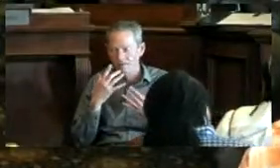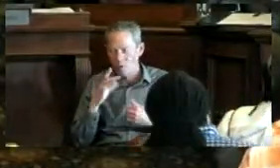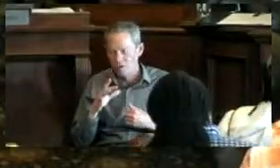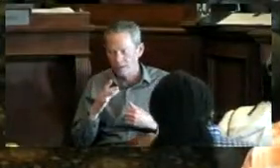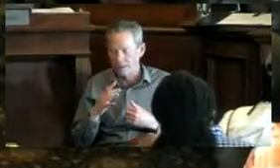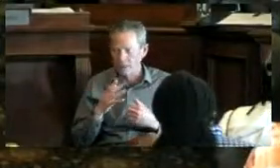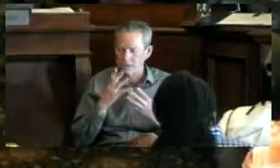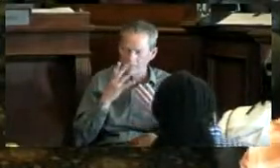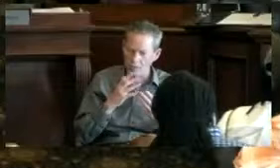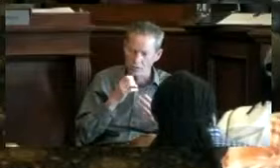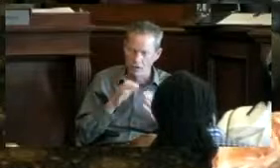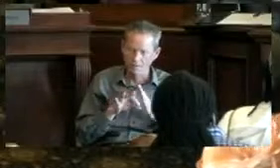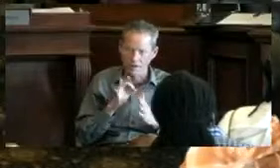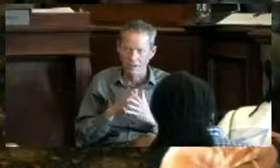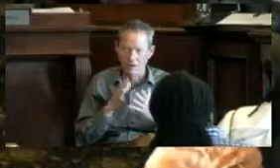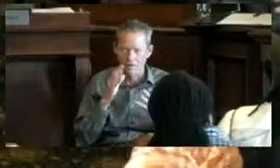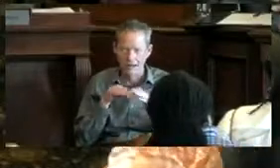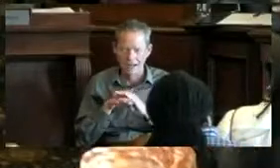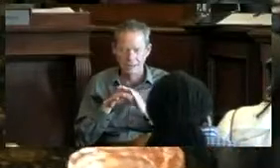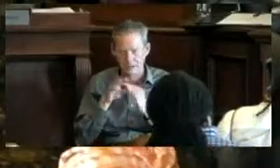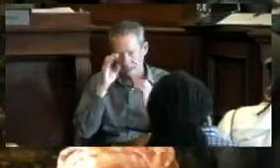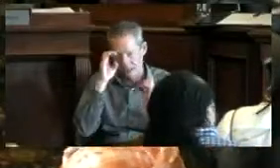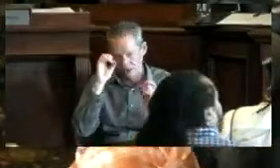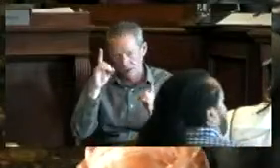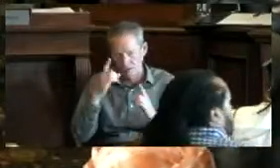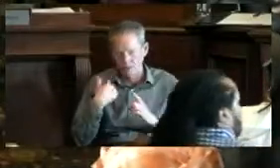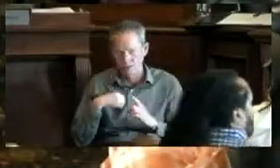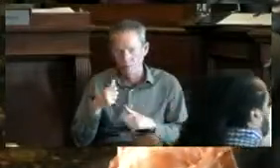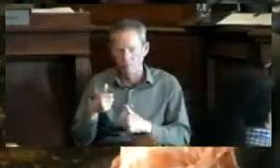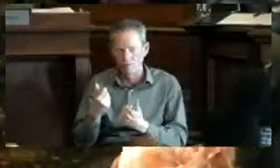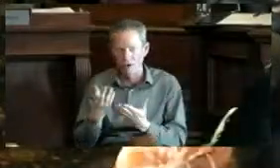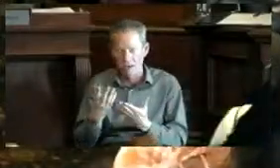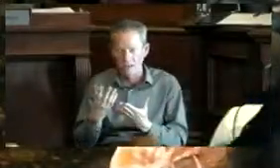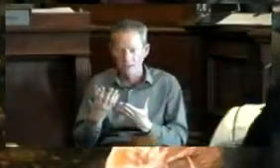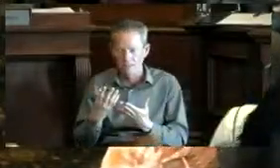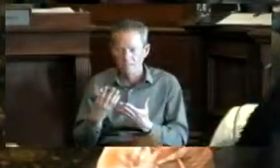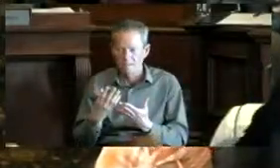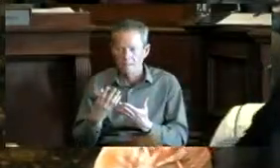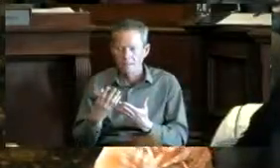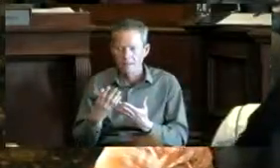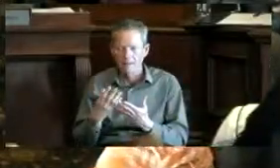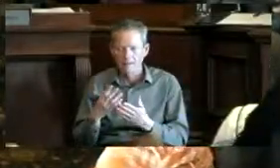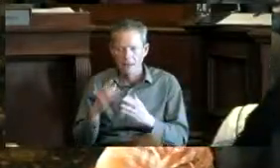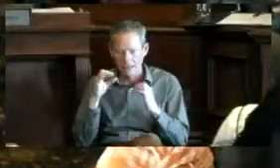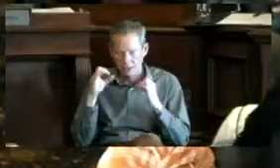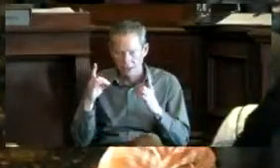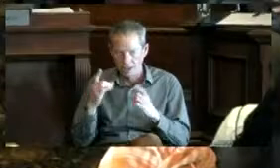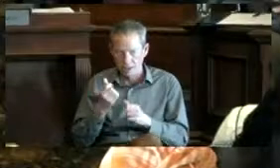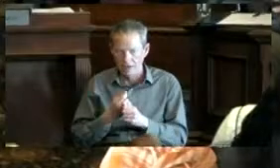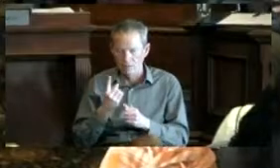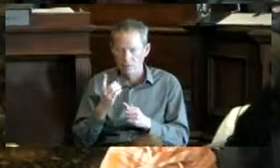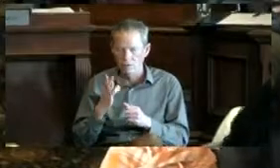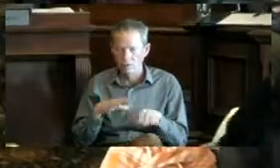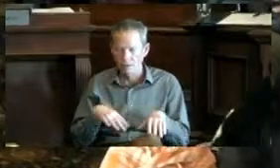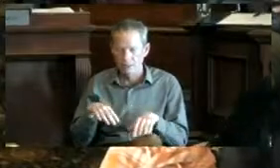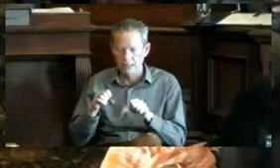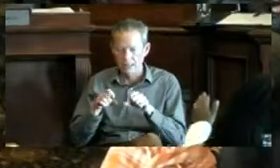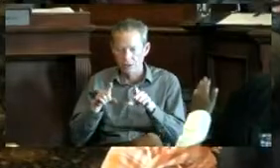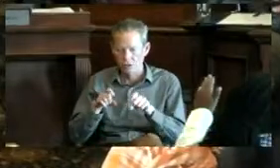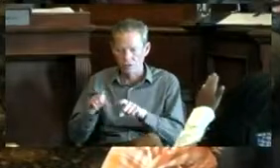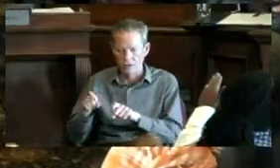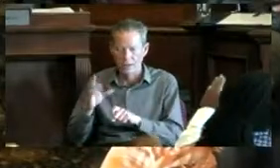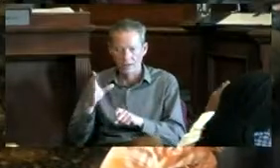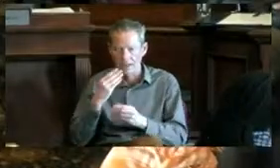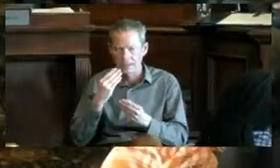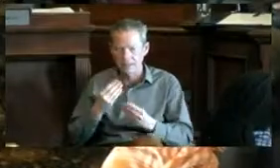not finding a lot of access to education. So we're providing and standing in the gap. Everyone will be taking a survey, and